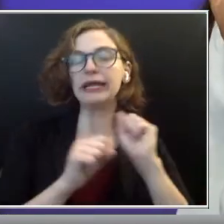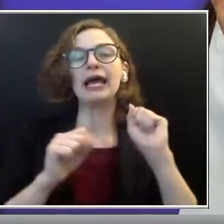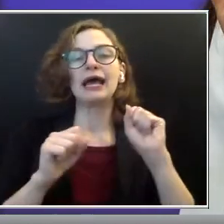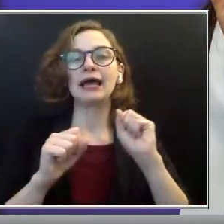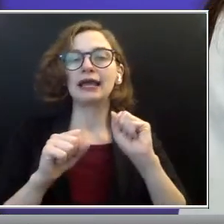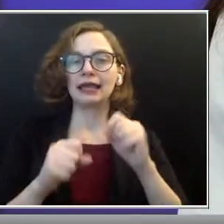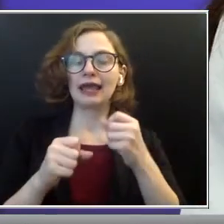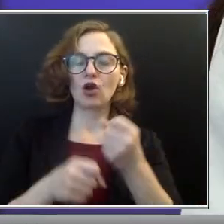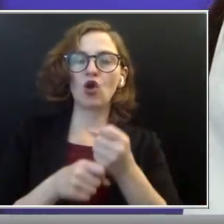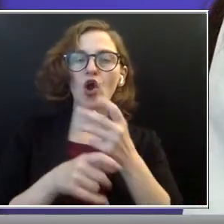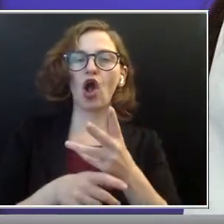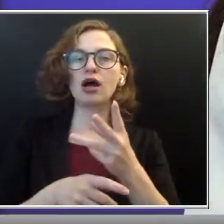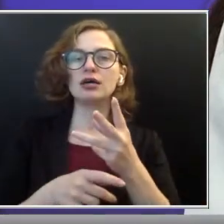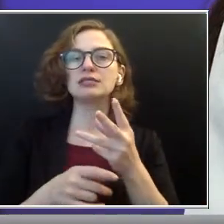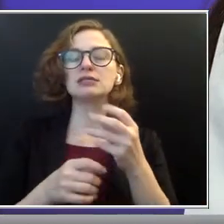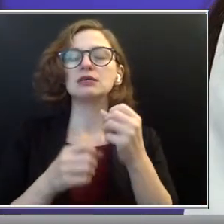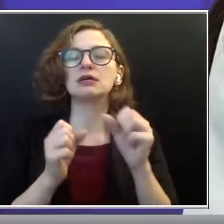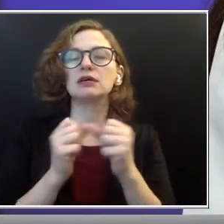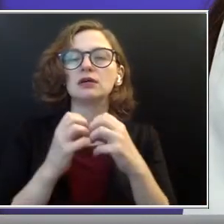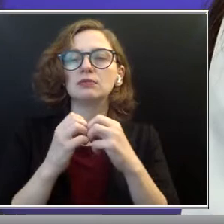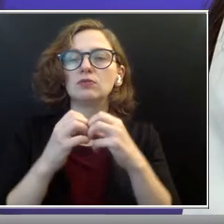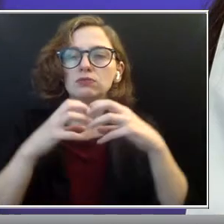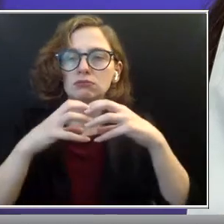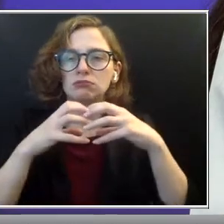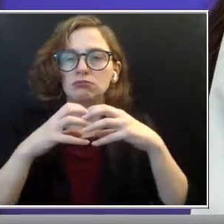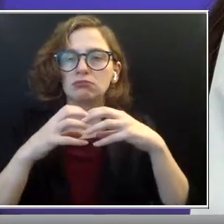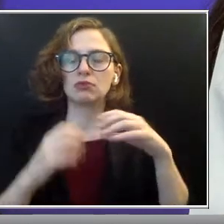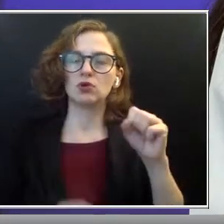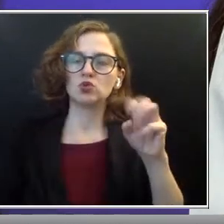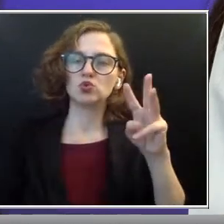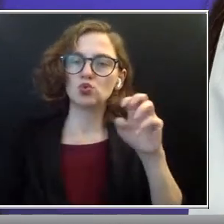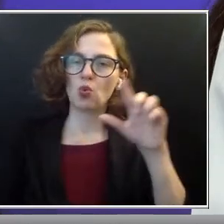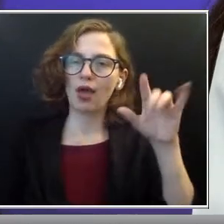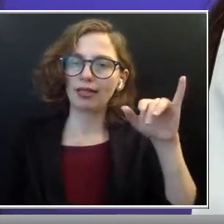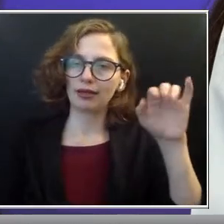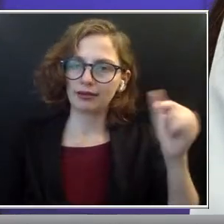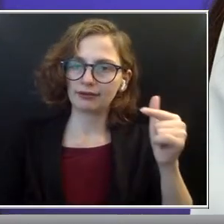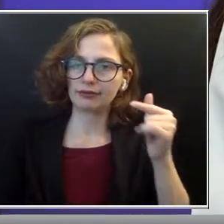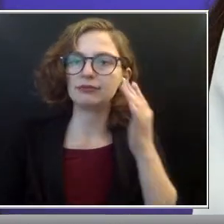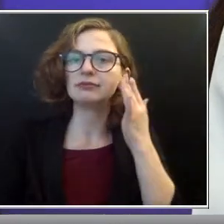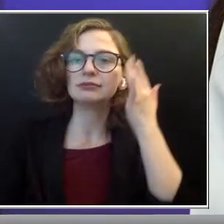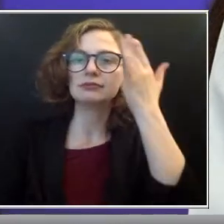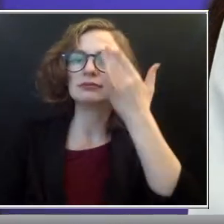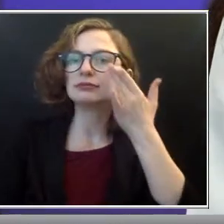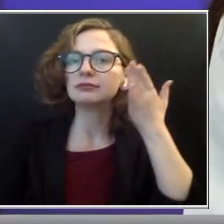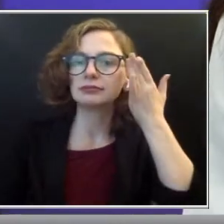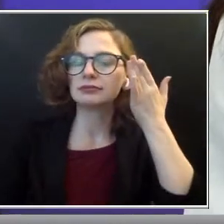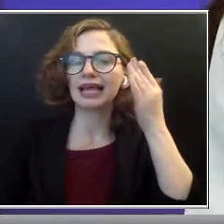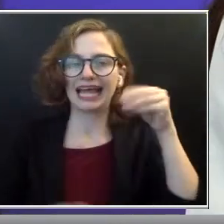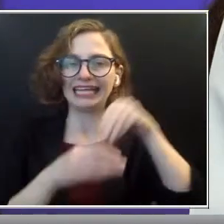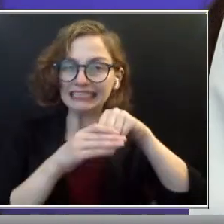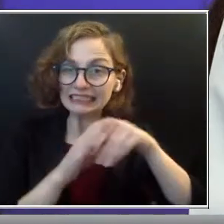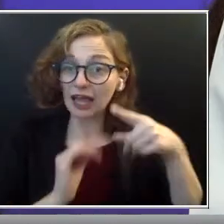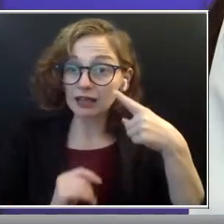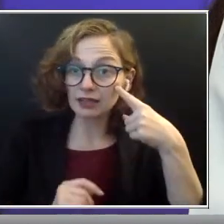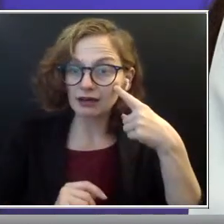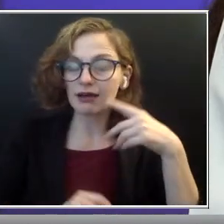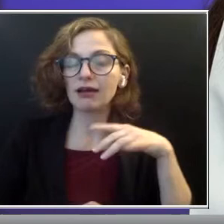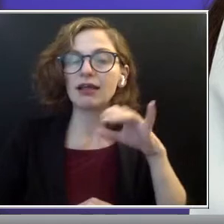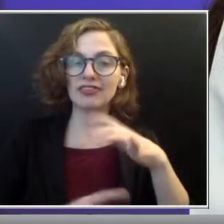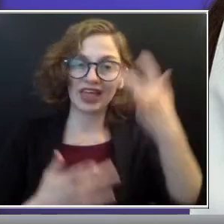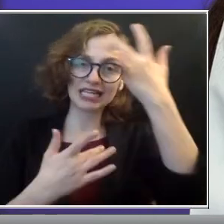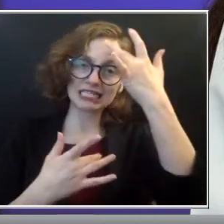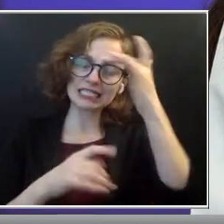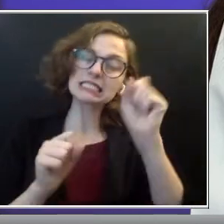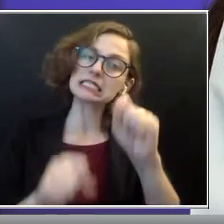eye and behind the eye, as well as inflammation. And thyroid eye disease can be very severe. We do have treatment modalities,